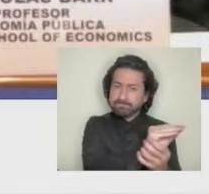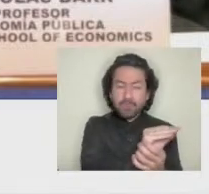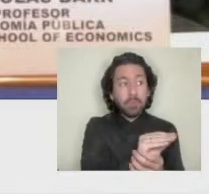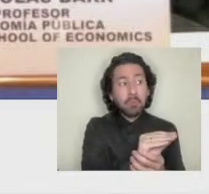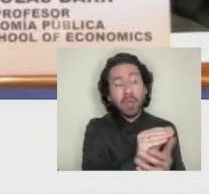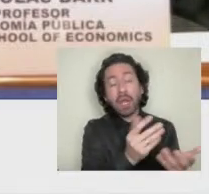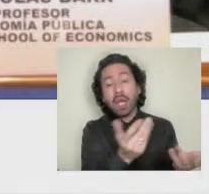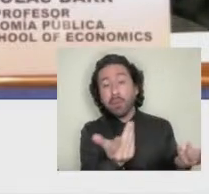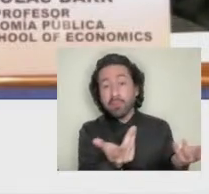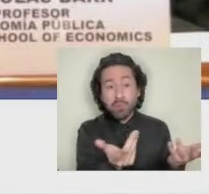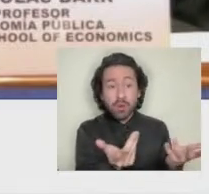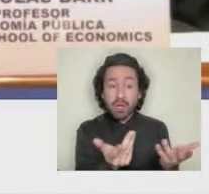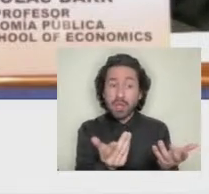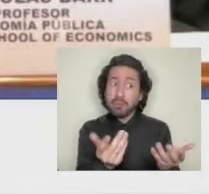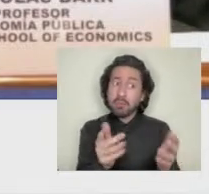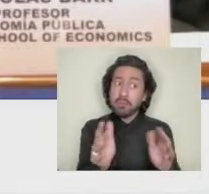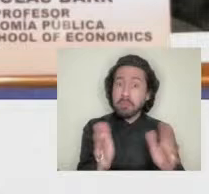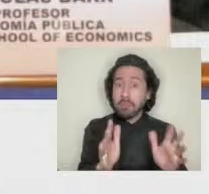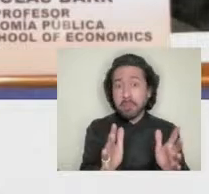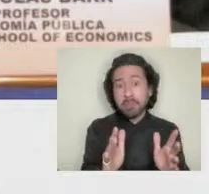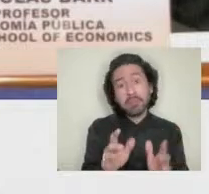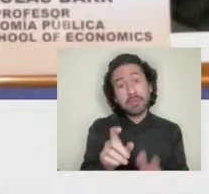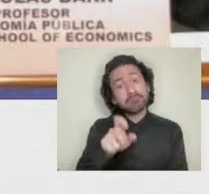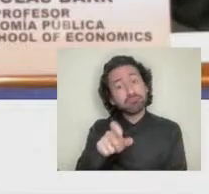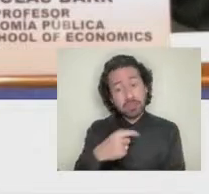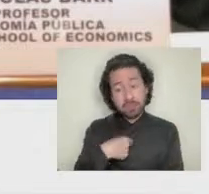a car repair or,